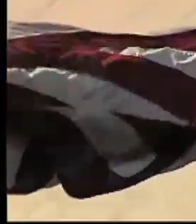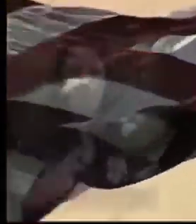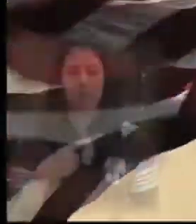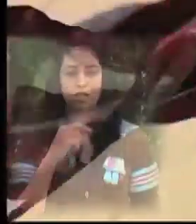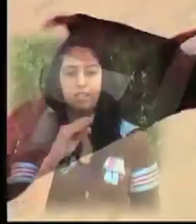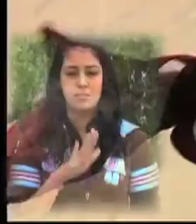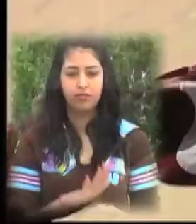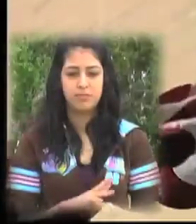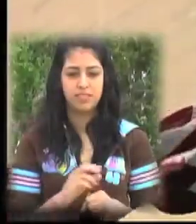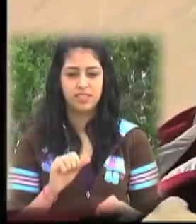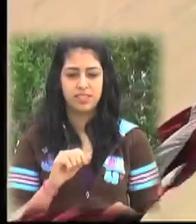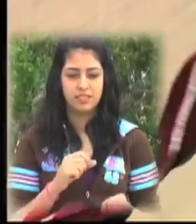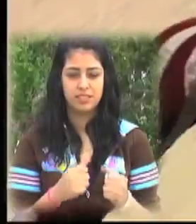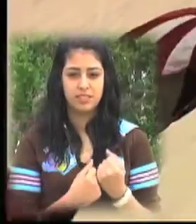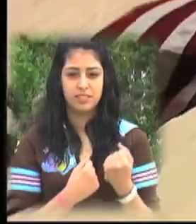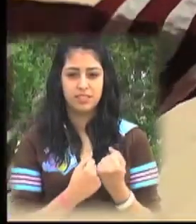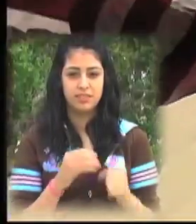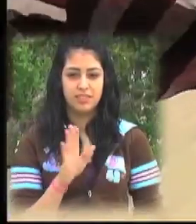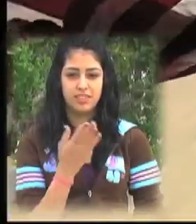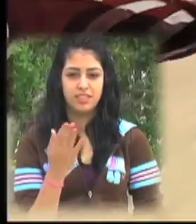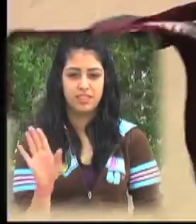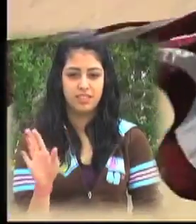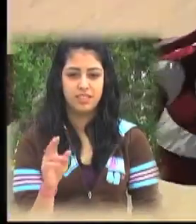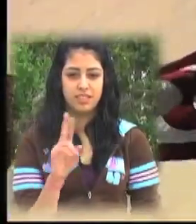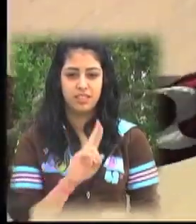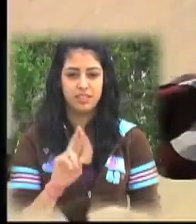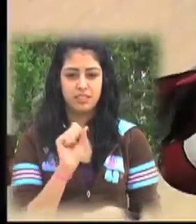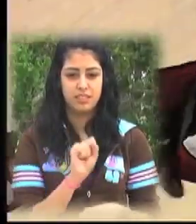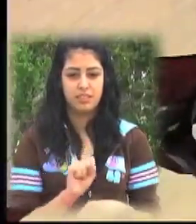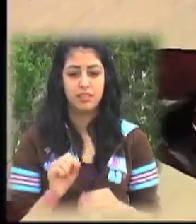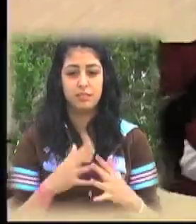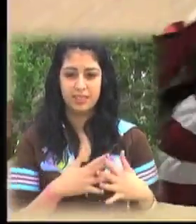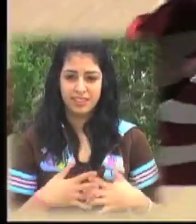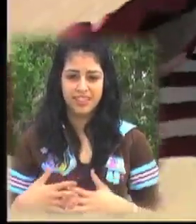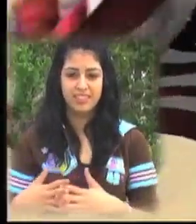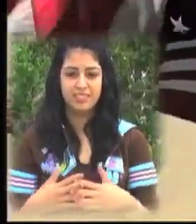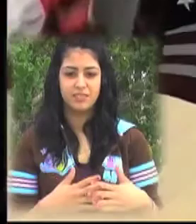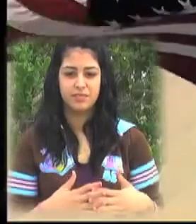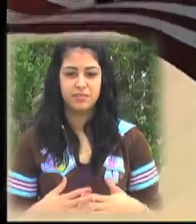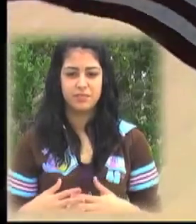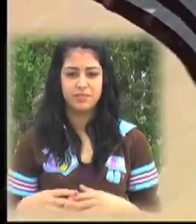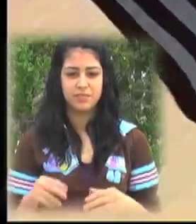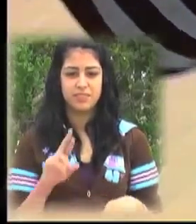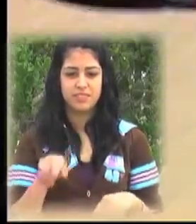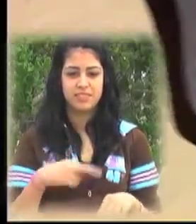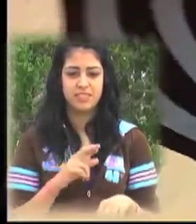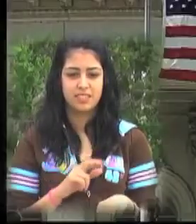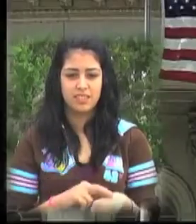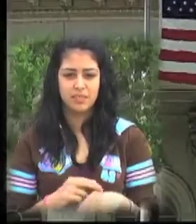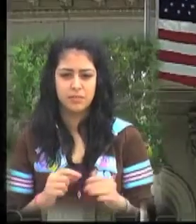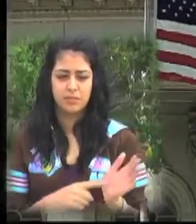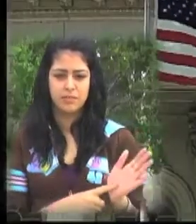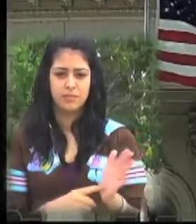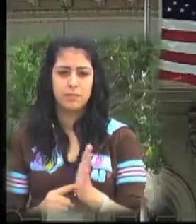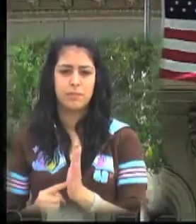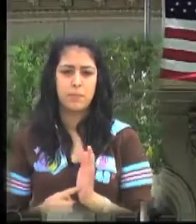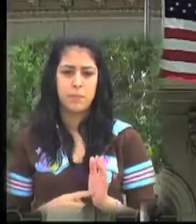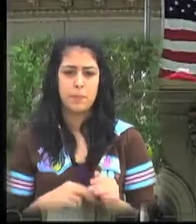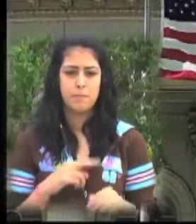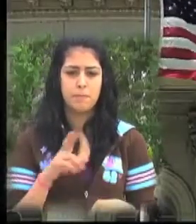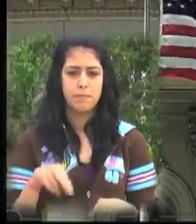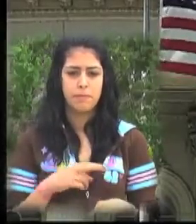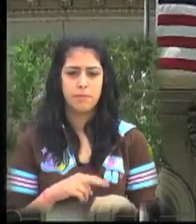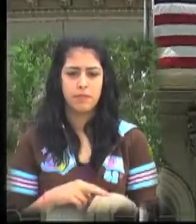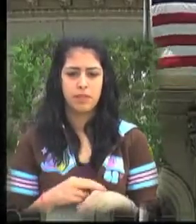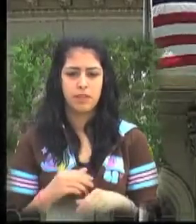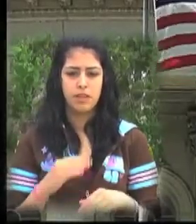I pledge allegiance to the flag of the United States of America and to the republic for which it stands, one